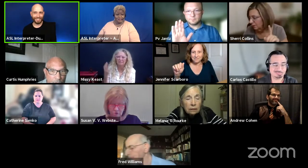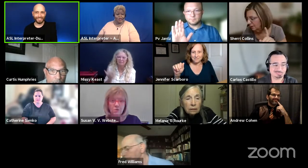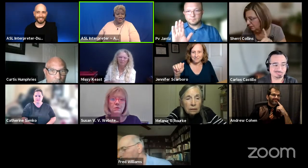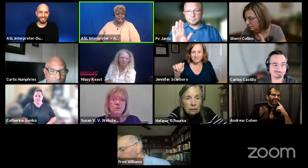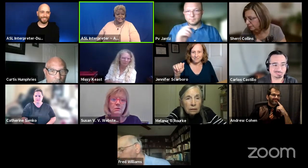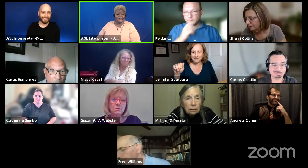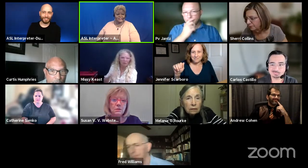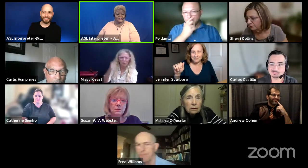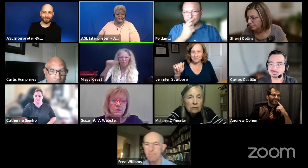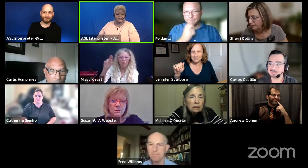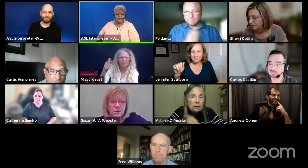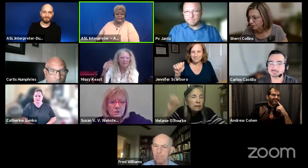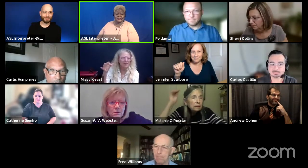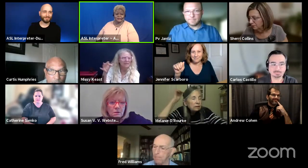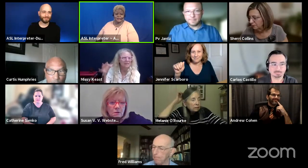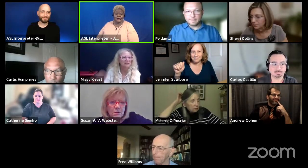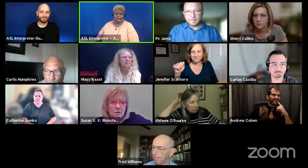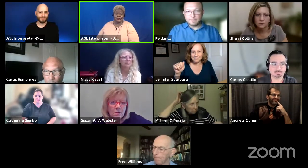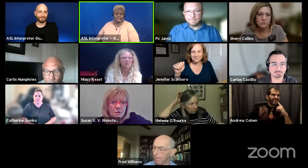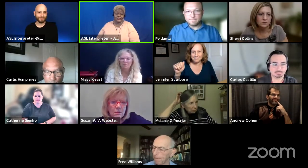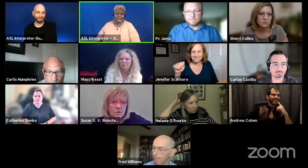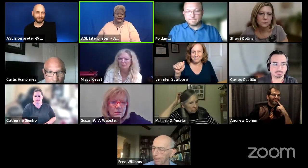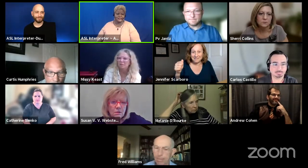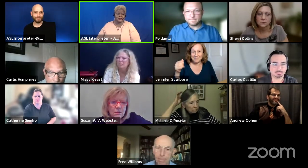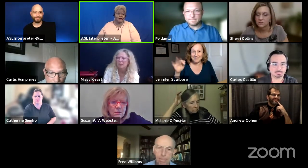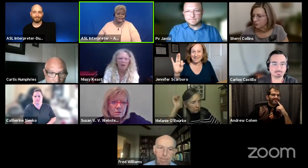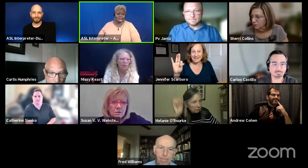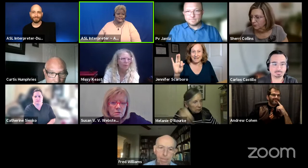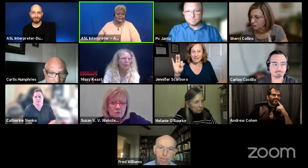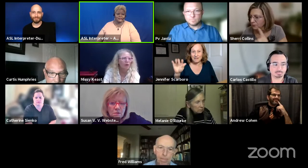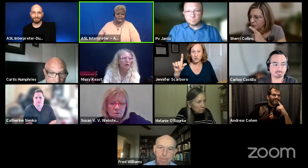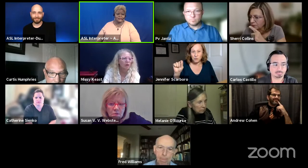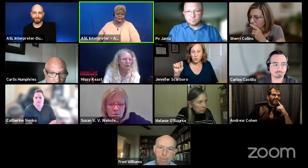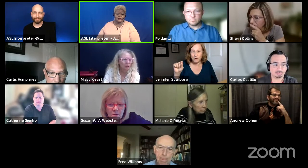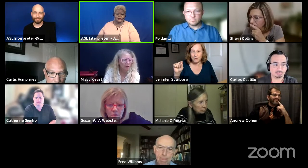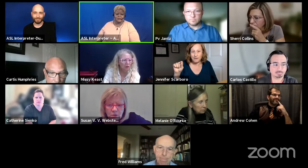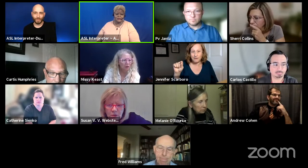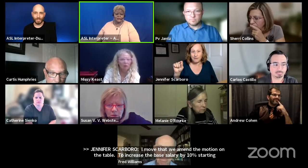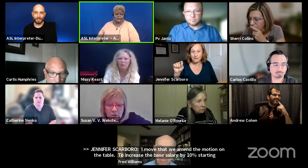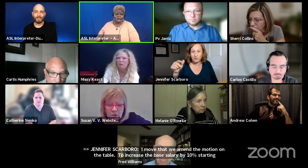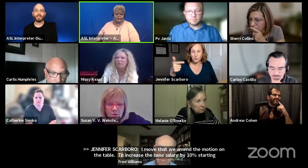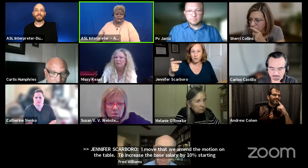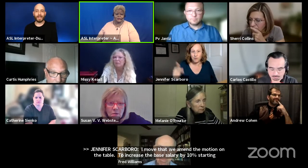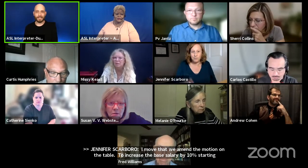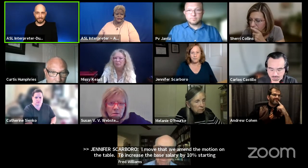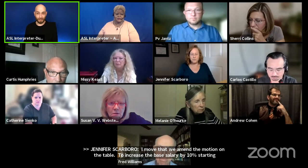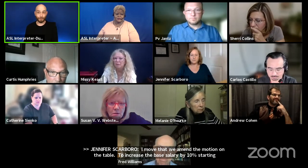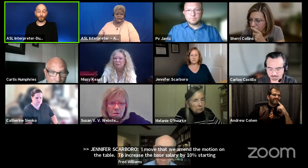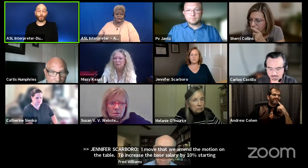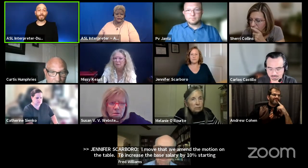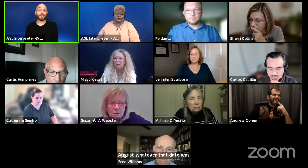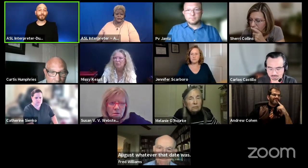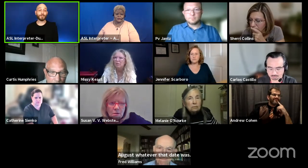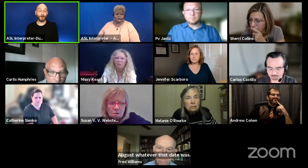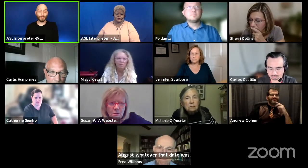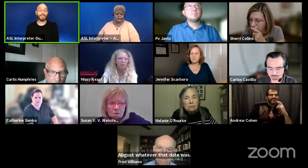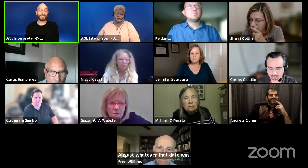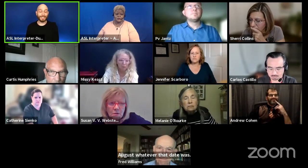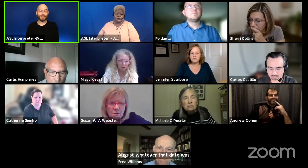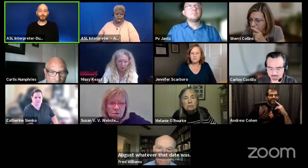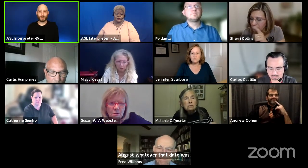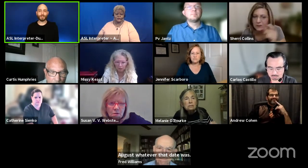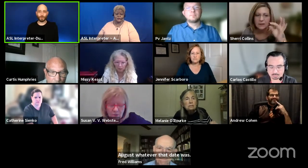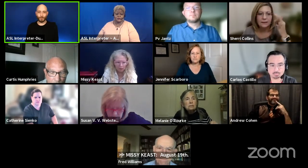19. August 19th. This is Commissioner Keast, August 19th. The 19th of